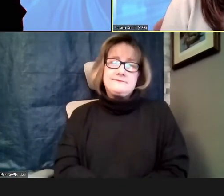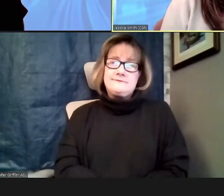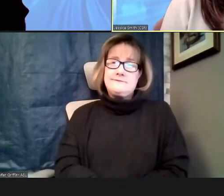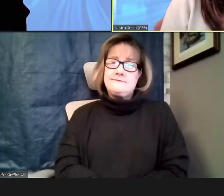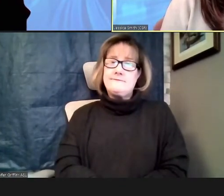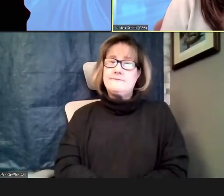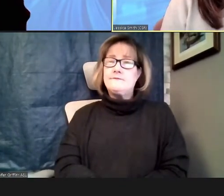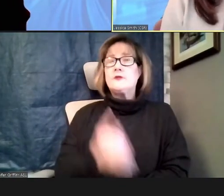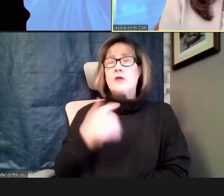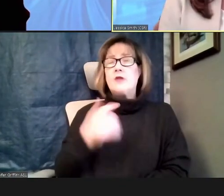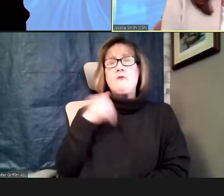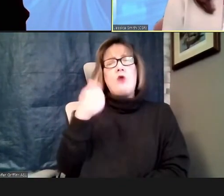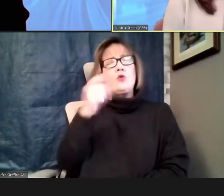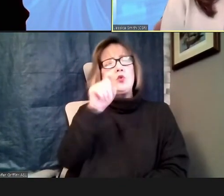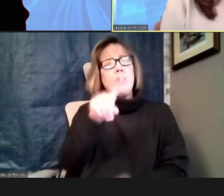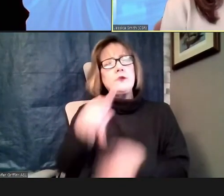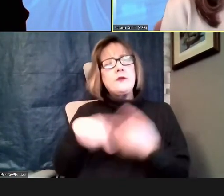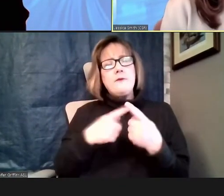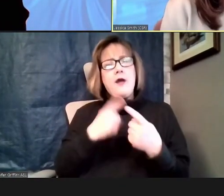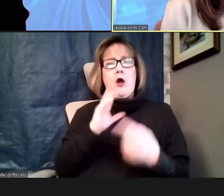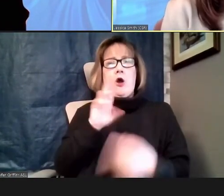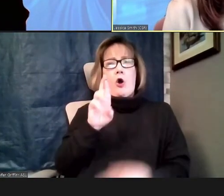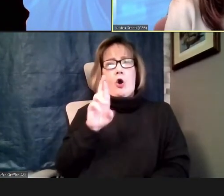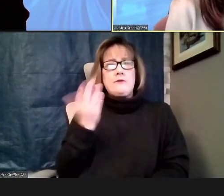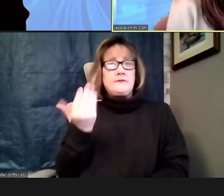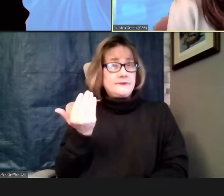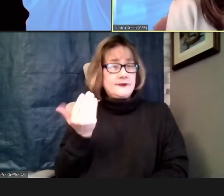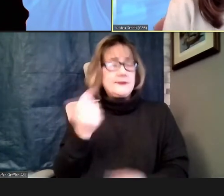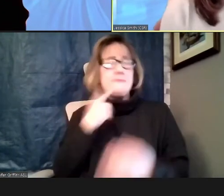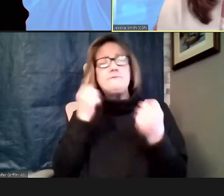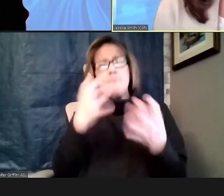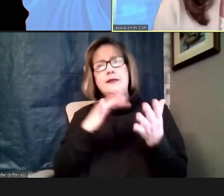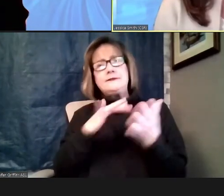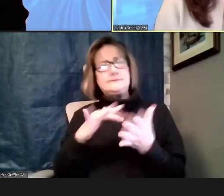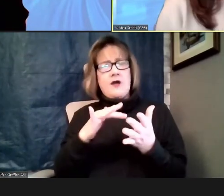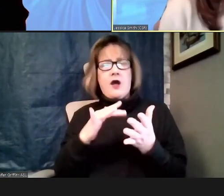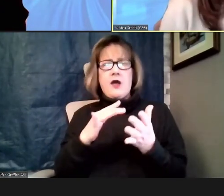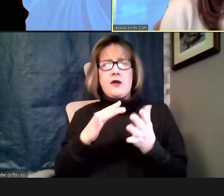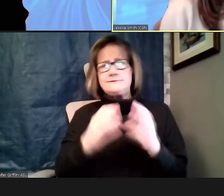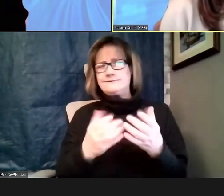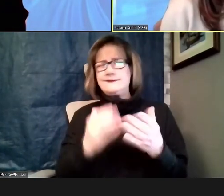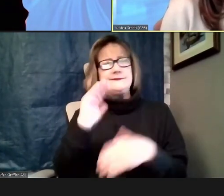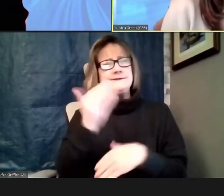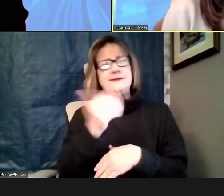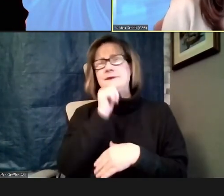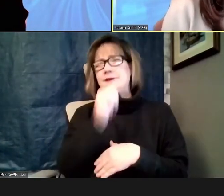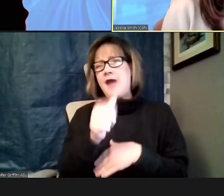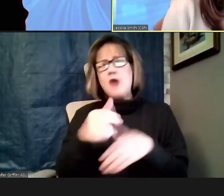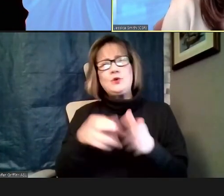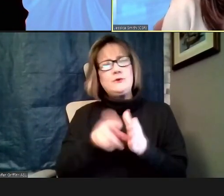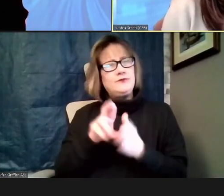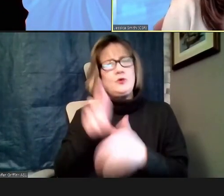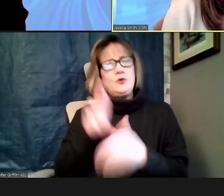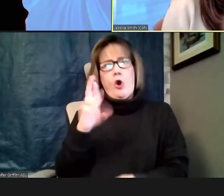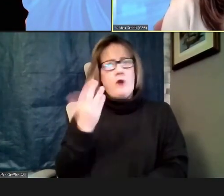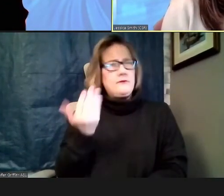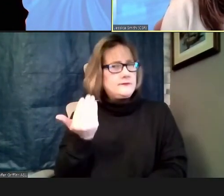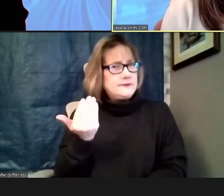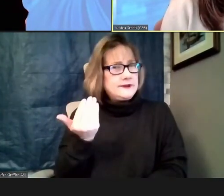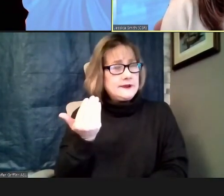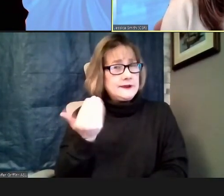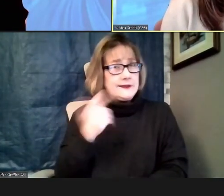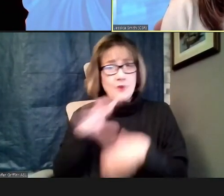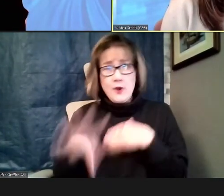And we have another question about R15s. So many study sections seem not to review R15s. Is there